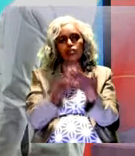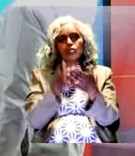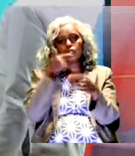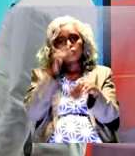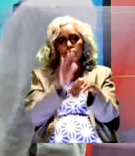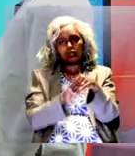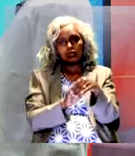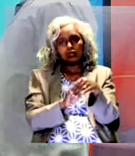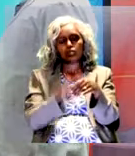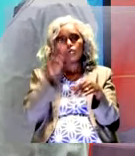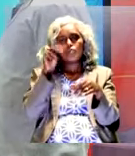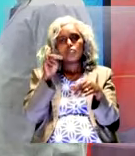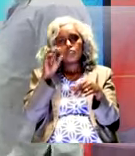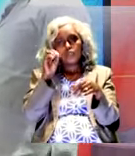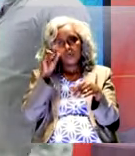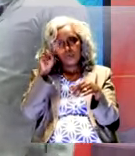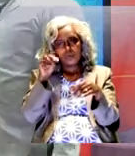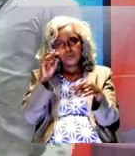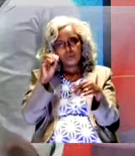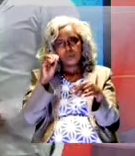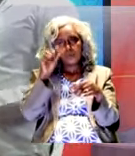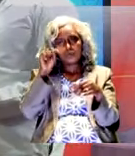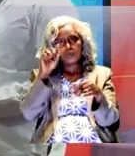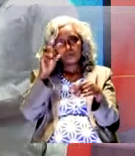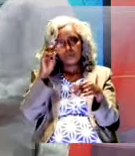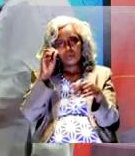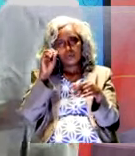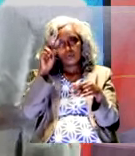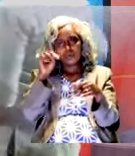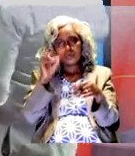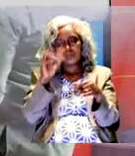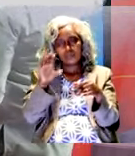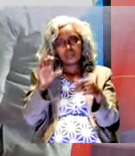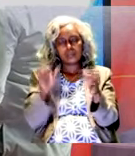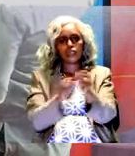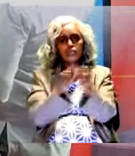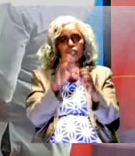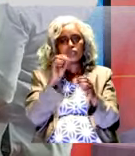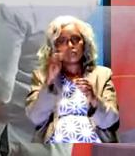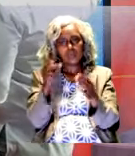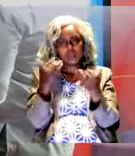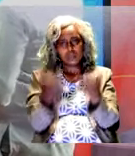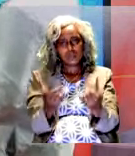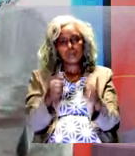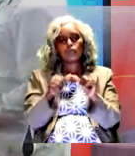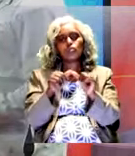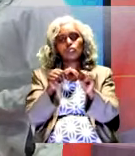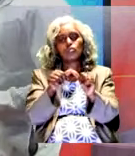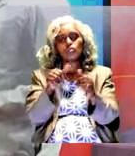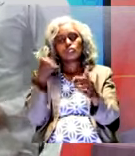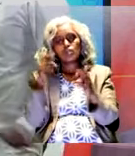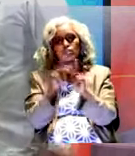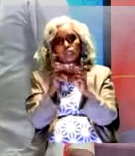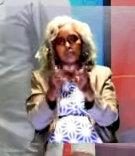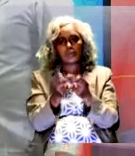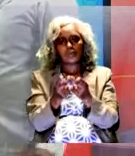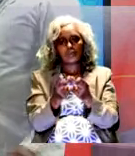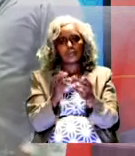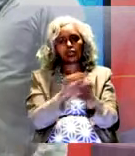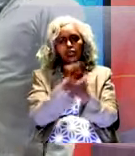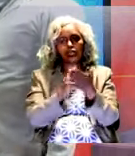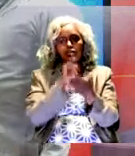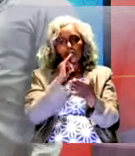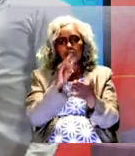this is monotonic sequence. This is monotonic sequence. Okay, now let's continue the other part. That